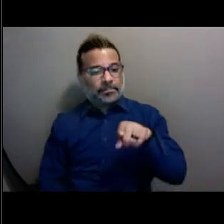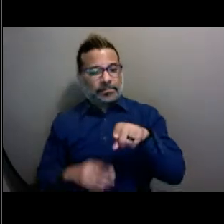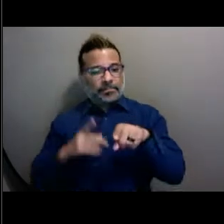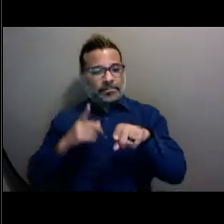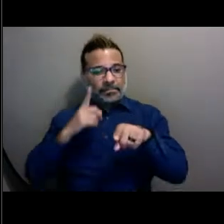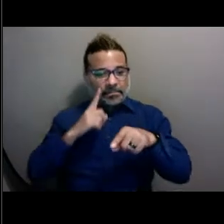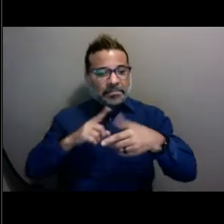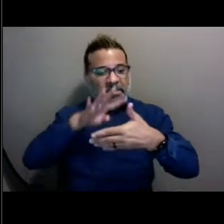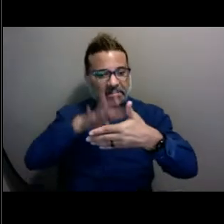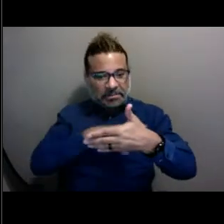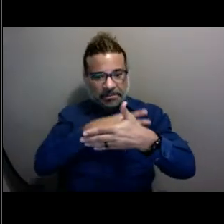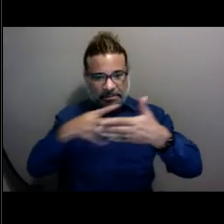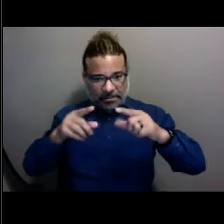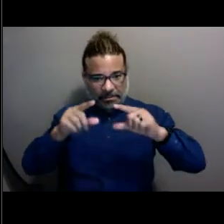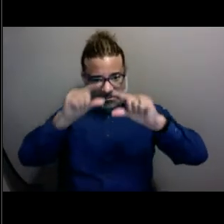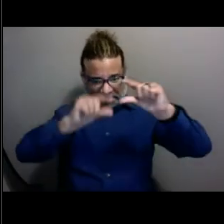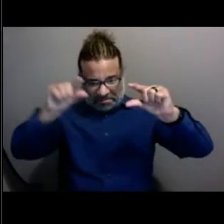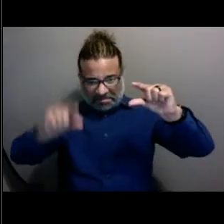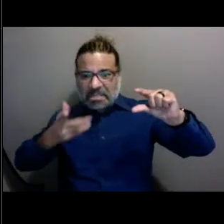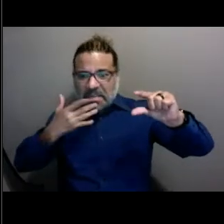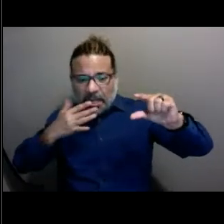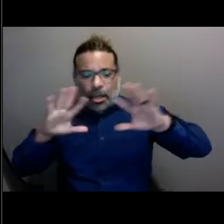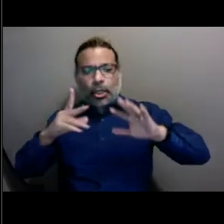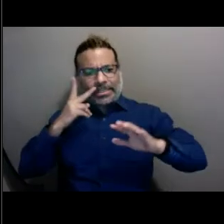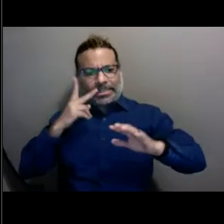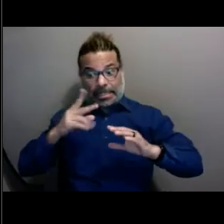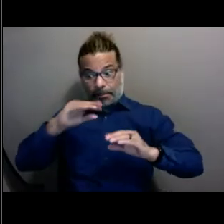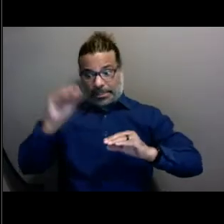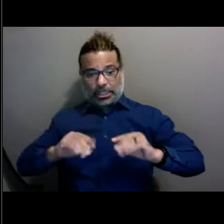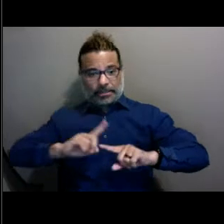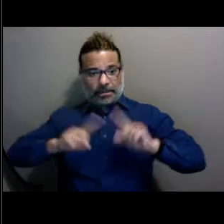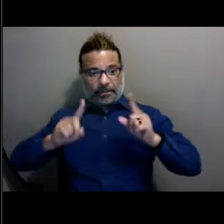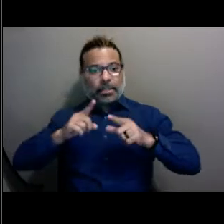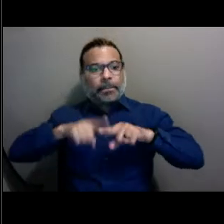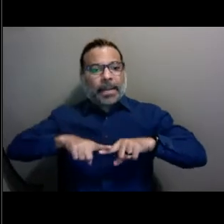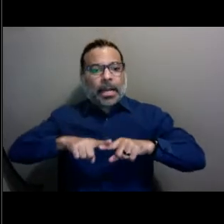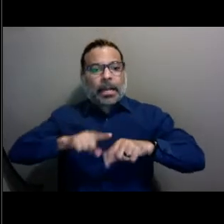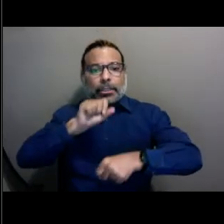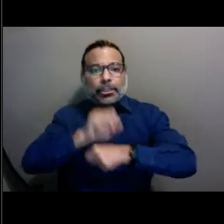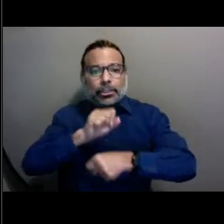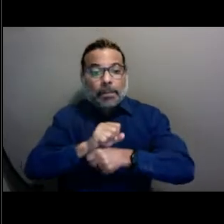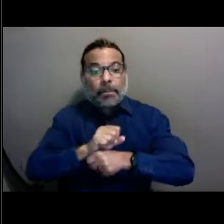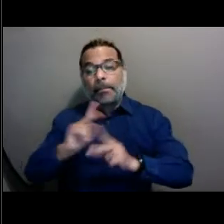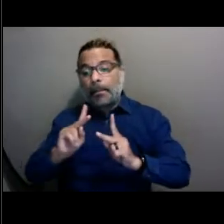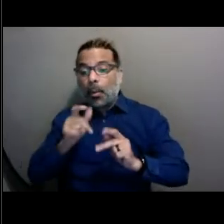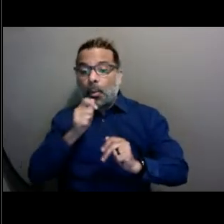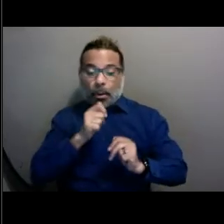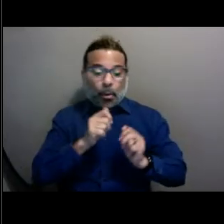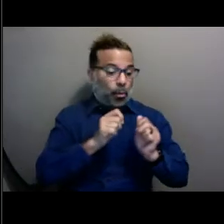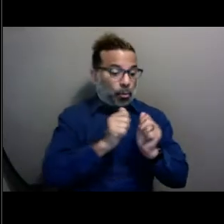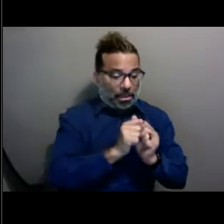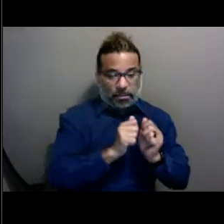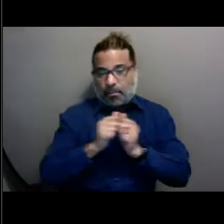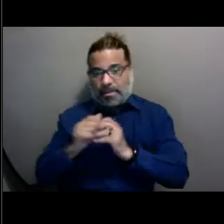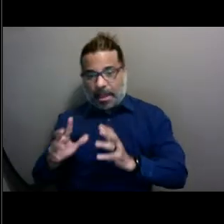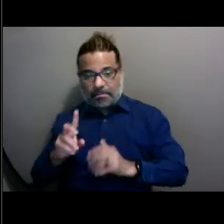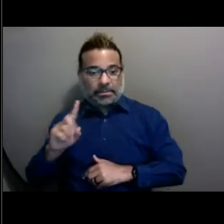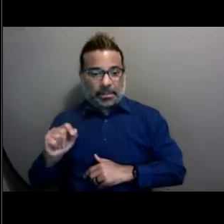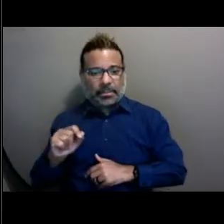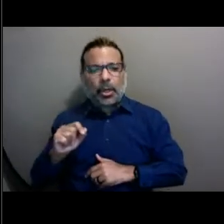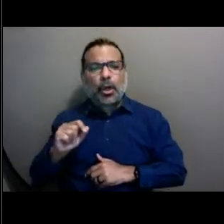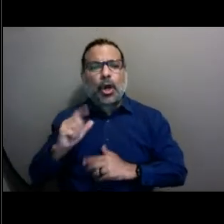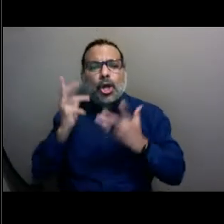map between the differences in percentage distribution of occupations between people with and without disabilities. So the darker